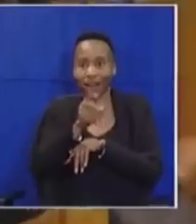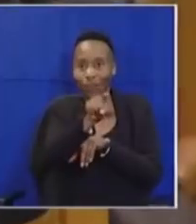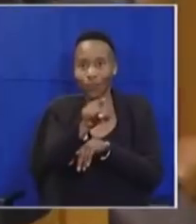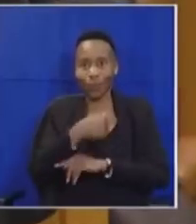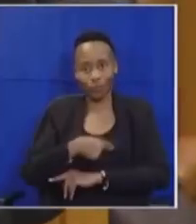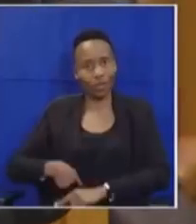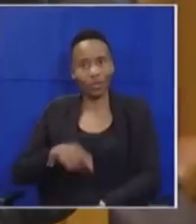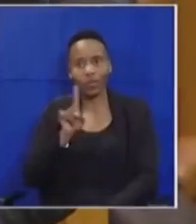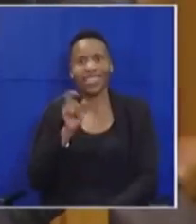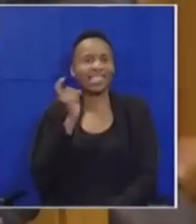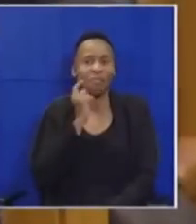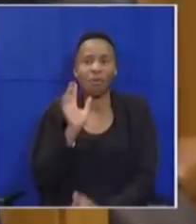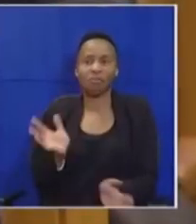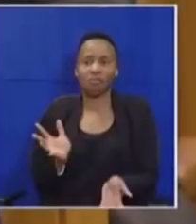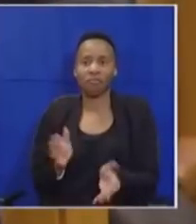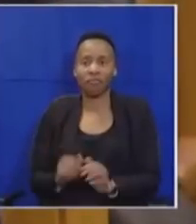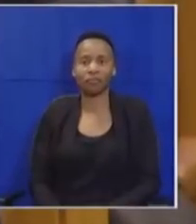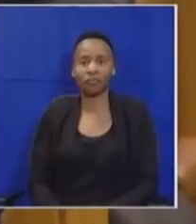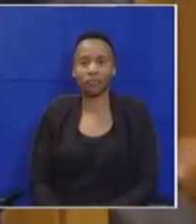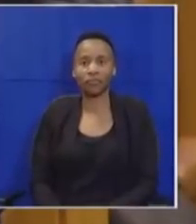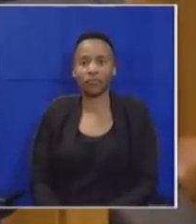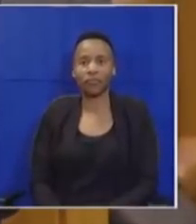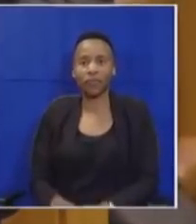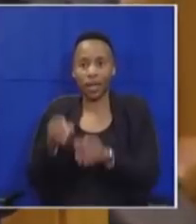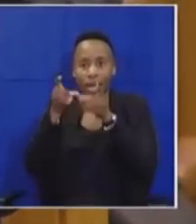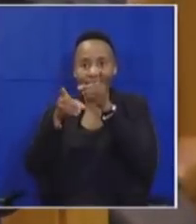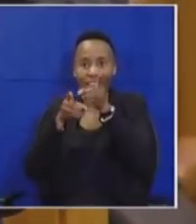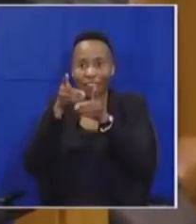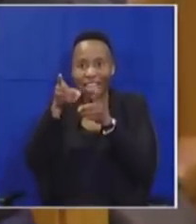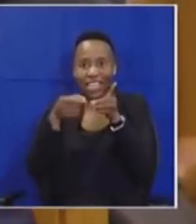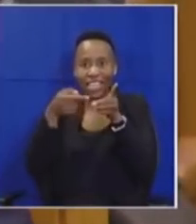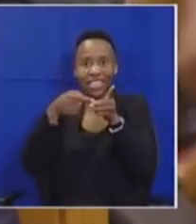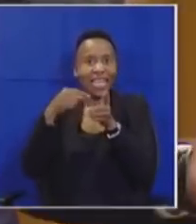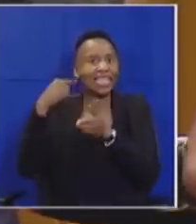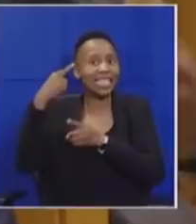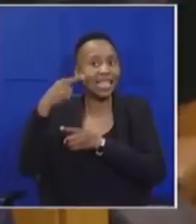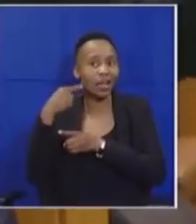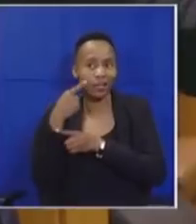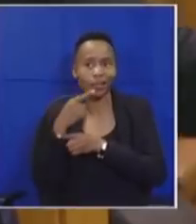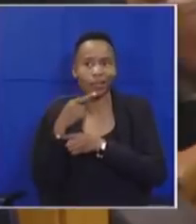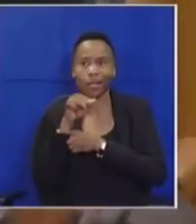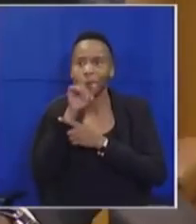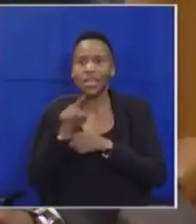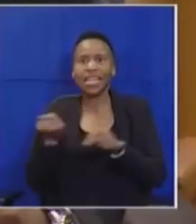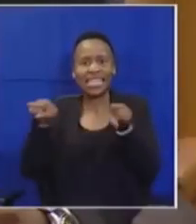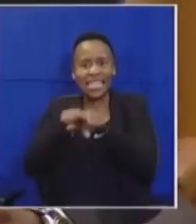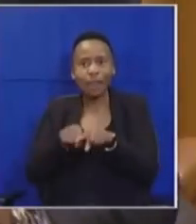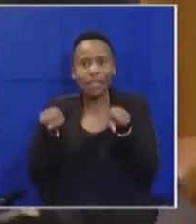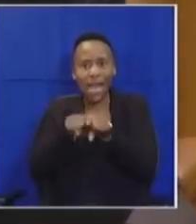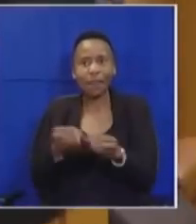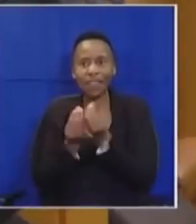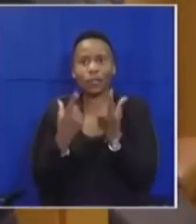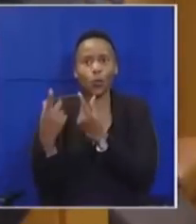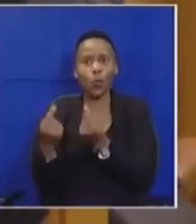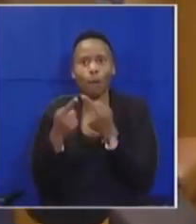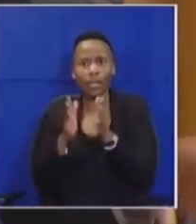simply this: that the definition of insanity is doing the same thing and hoping for a different outcome,